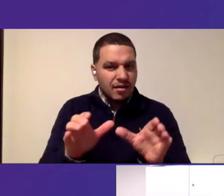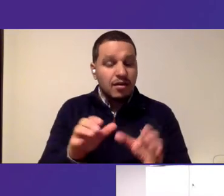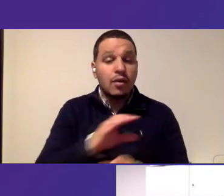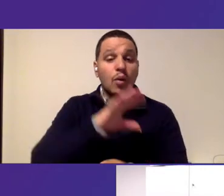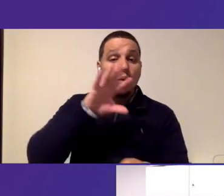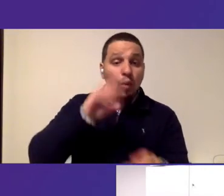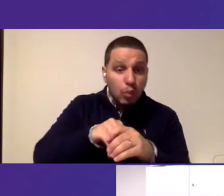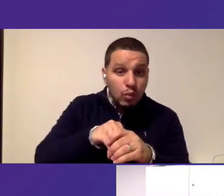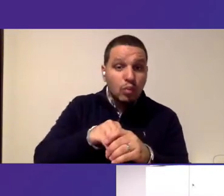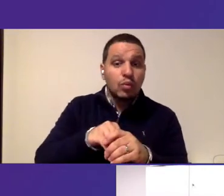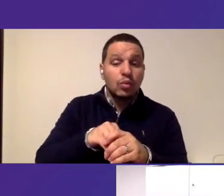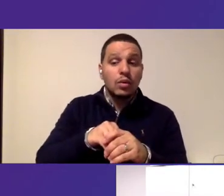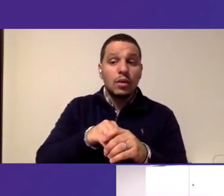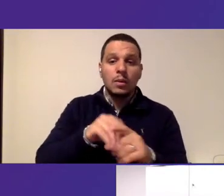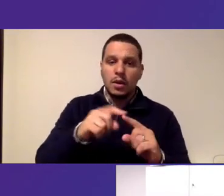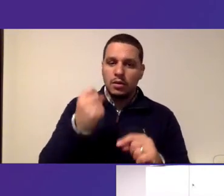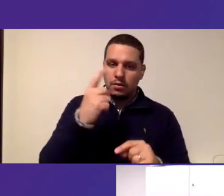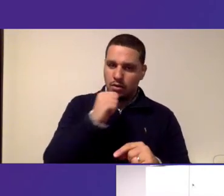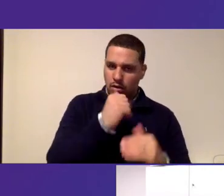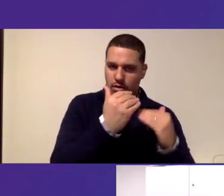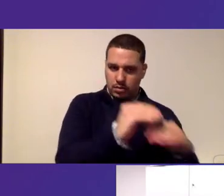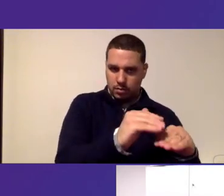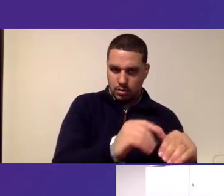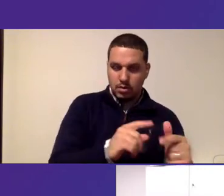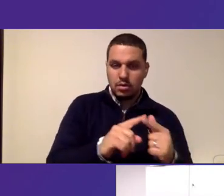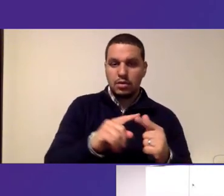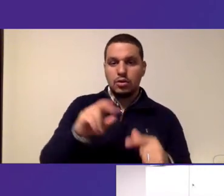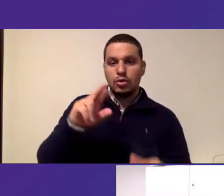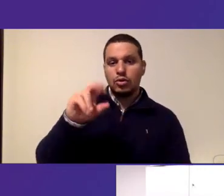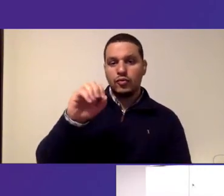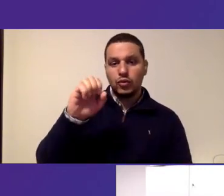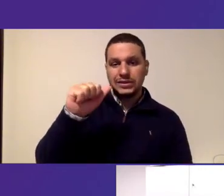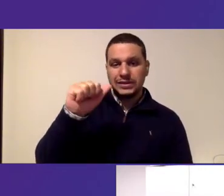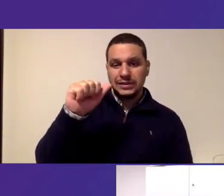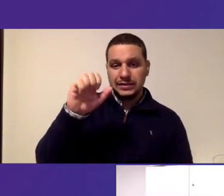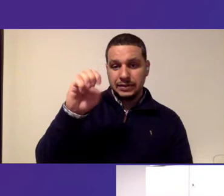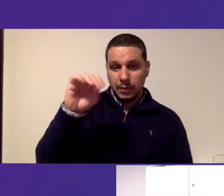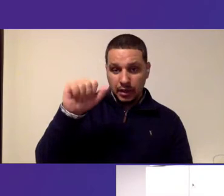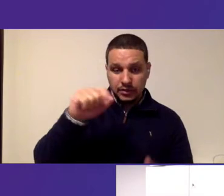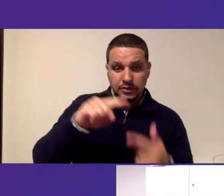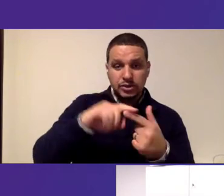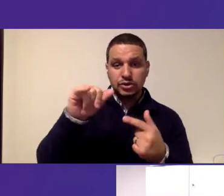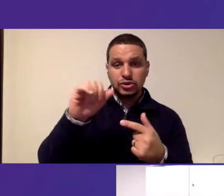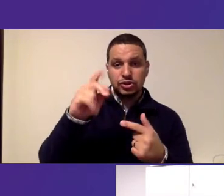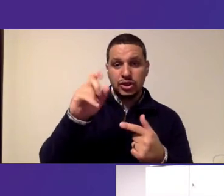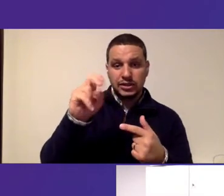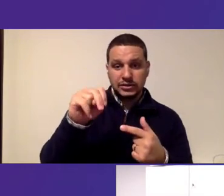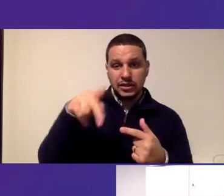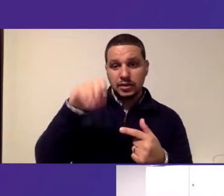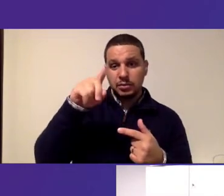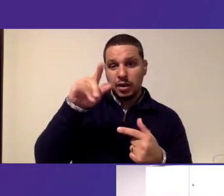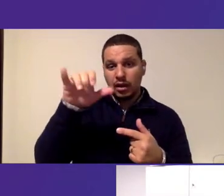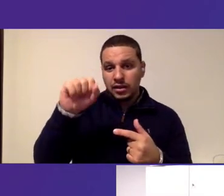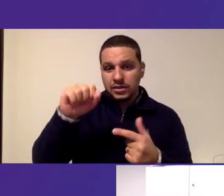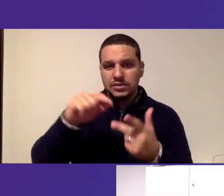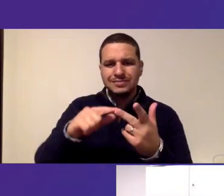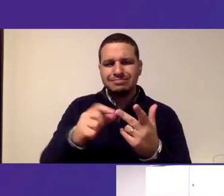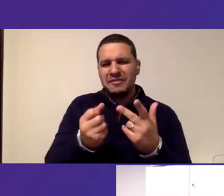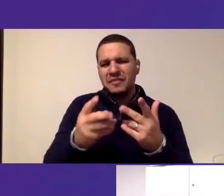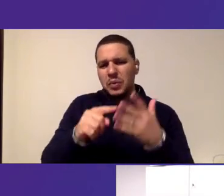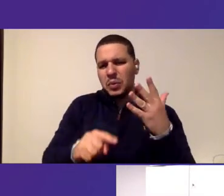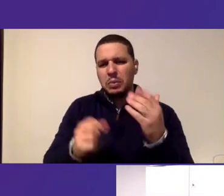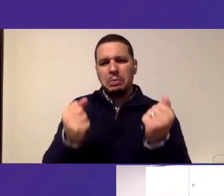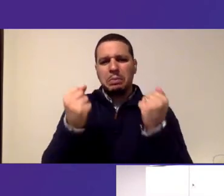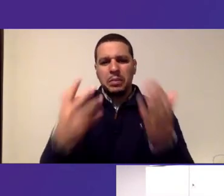including, but not limited to, Rosie Simas and Jackson Paulus, just to name a few.